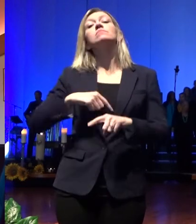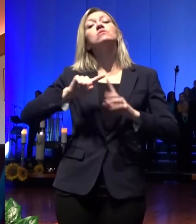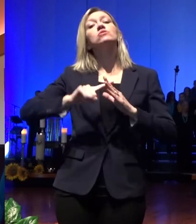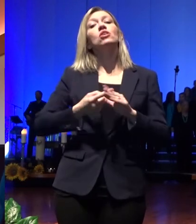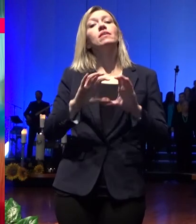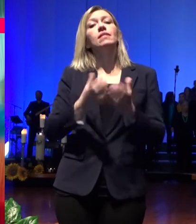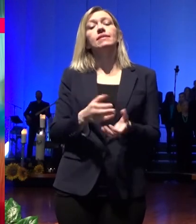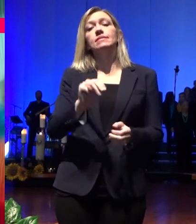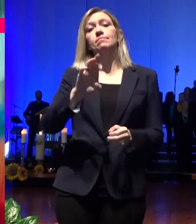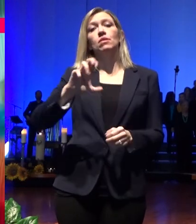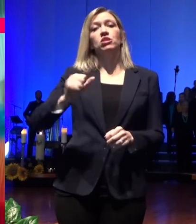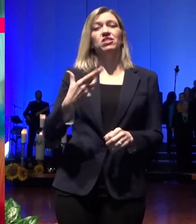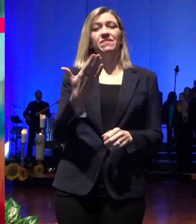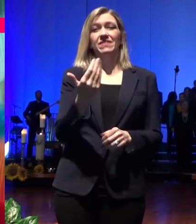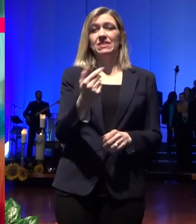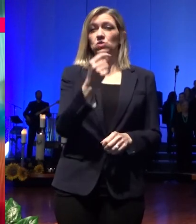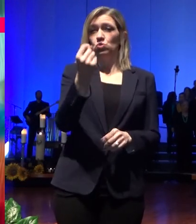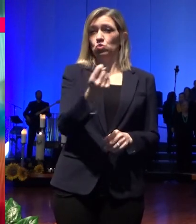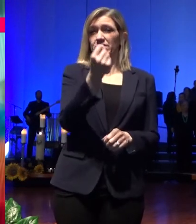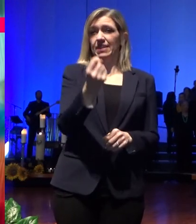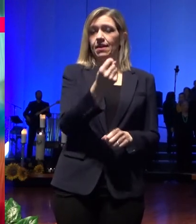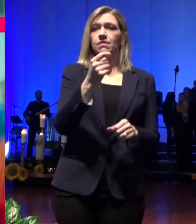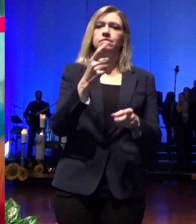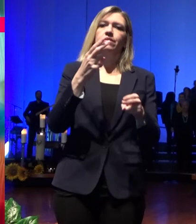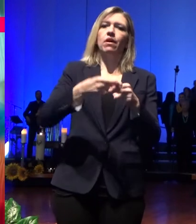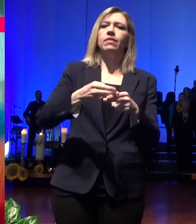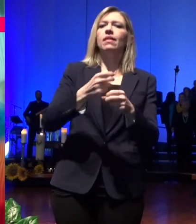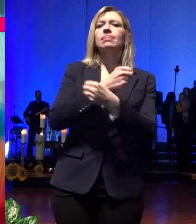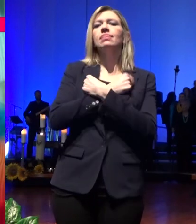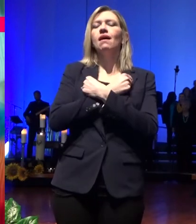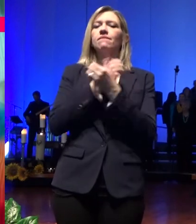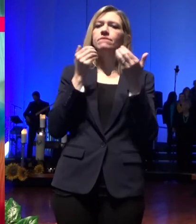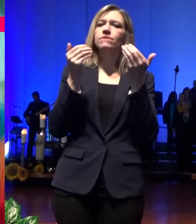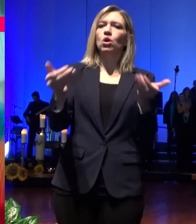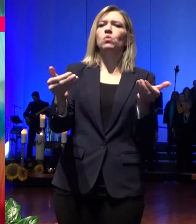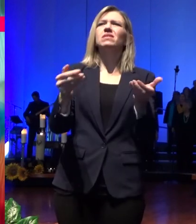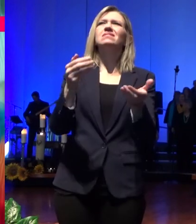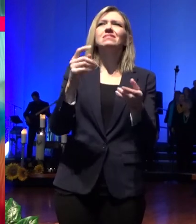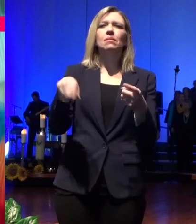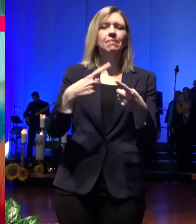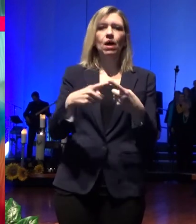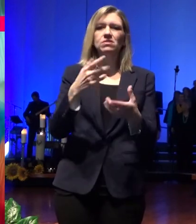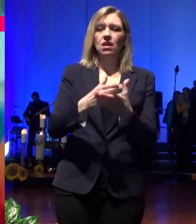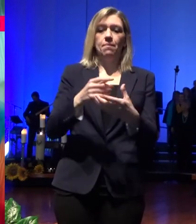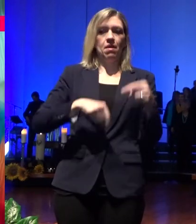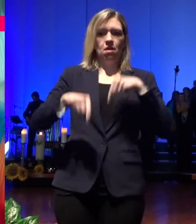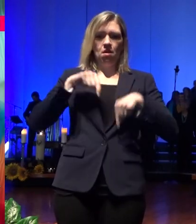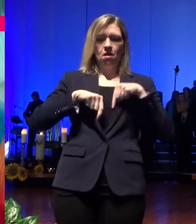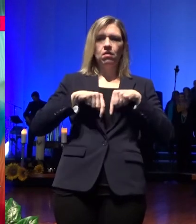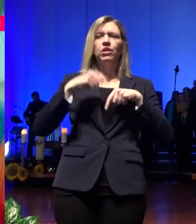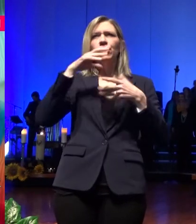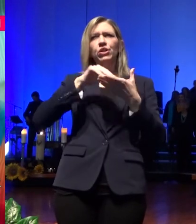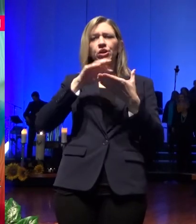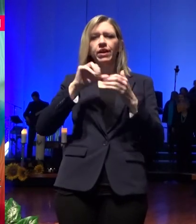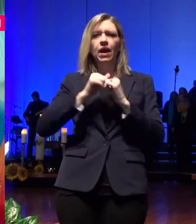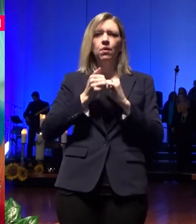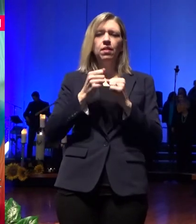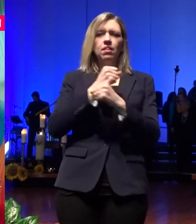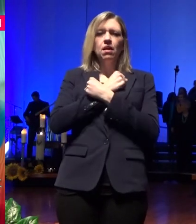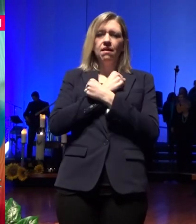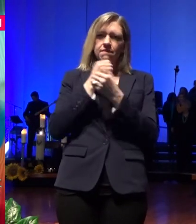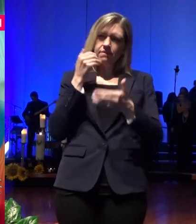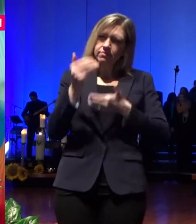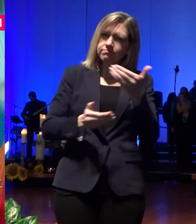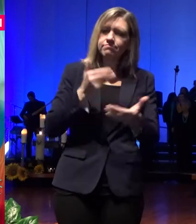March 15th, Tuesday nights, called Love Forward. It's all about stopping loving backwards in our lives and learning to love forward, using that creative power